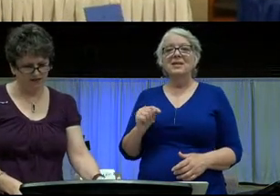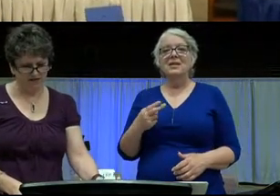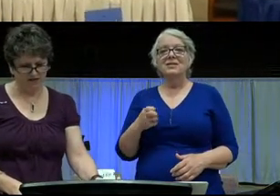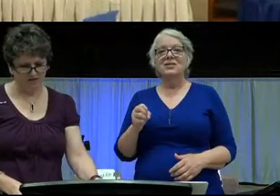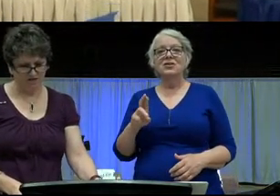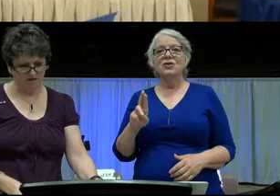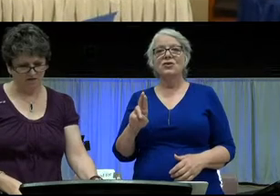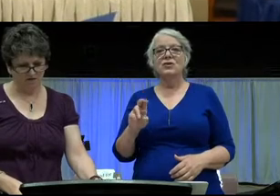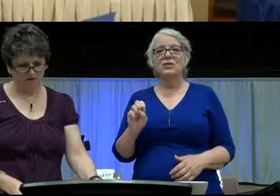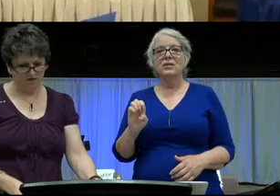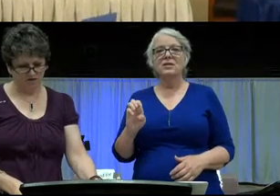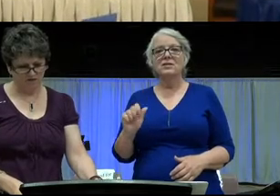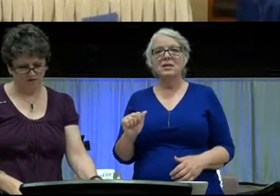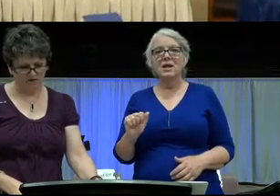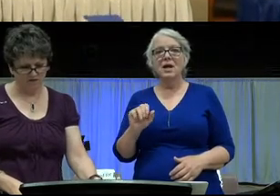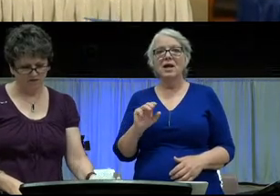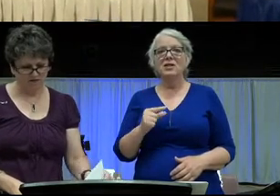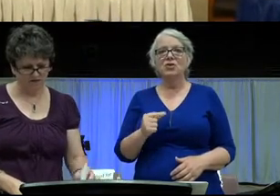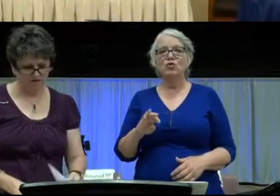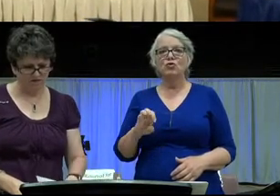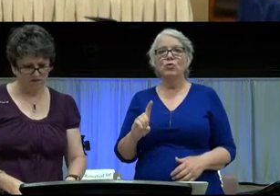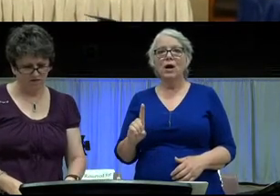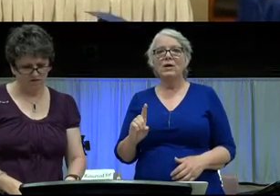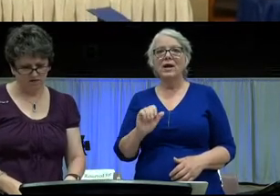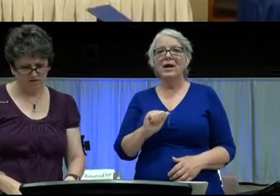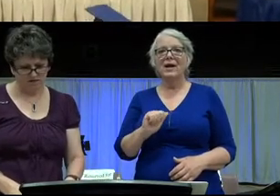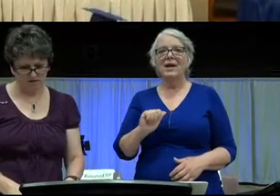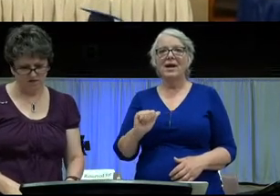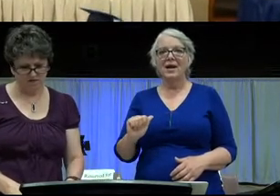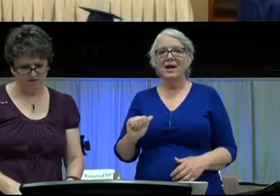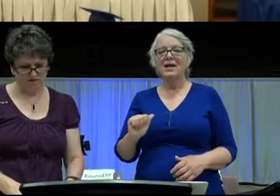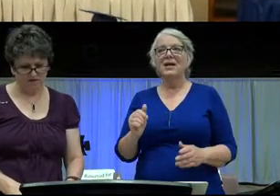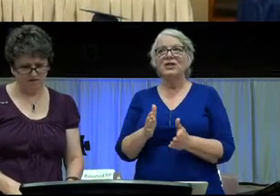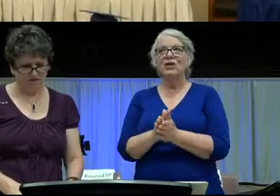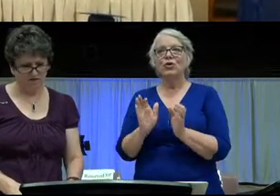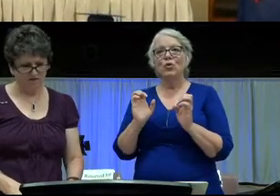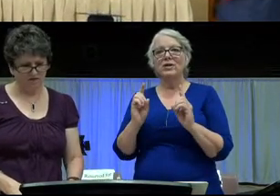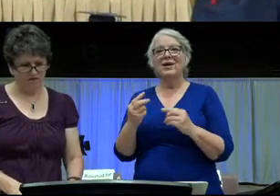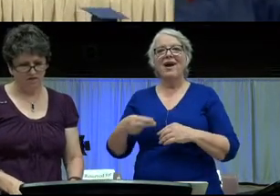Teresa M. Ground, Associate of Arts, General Education,